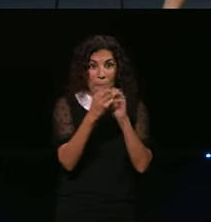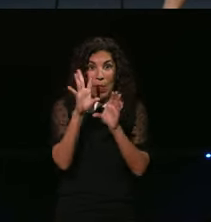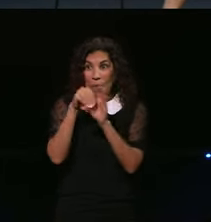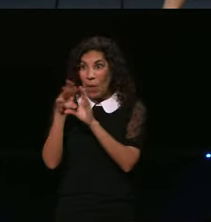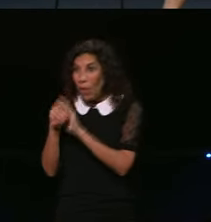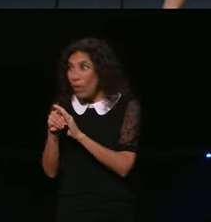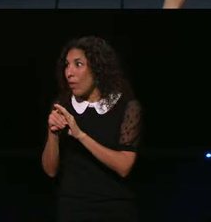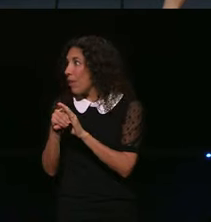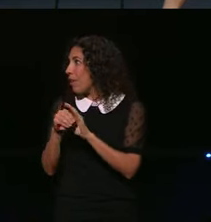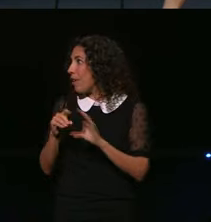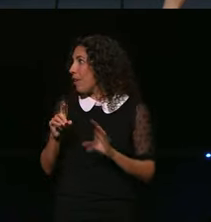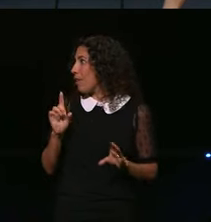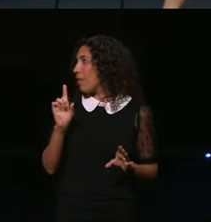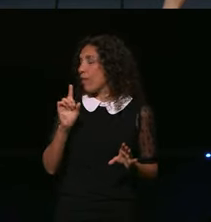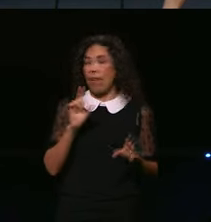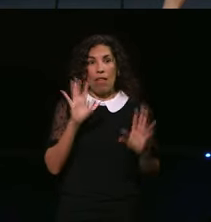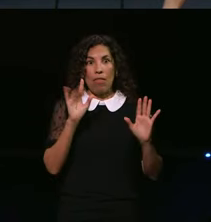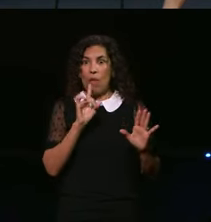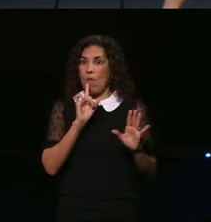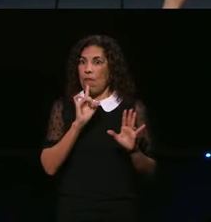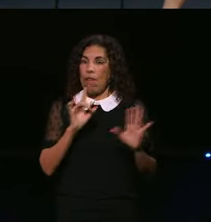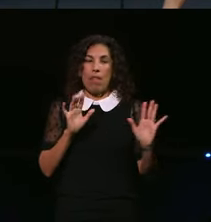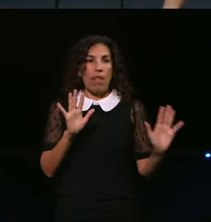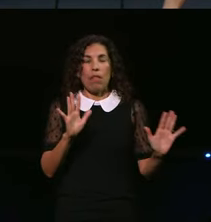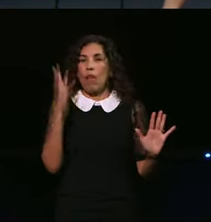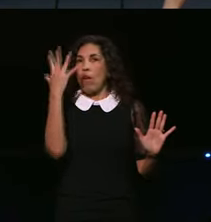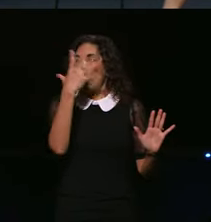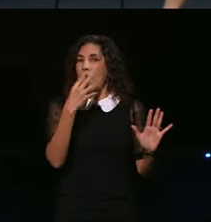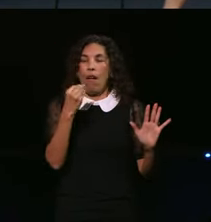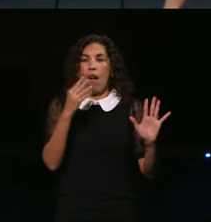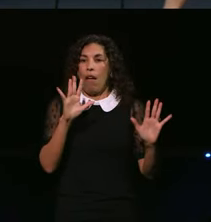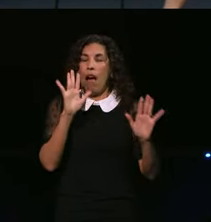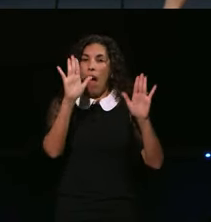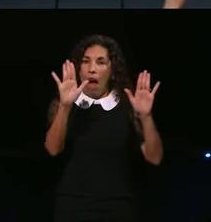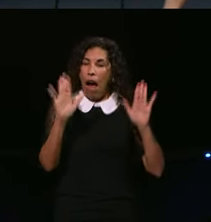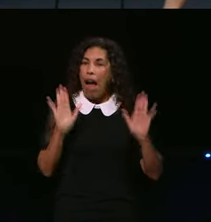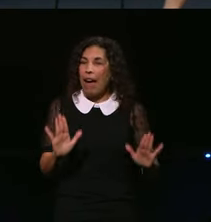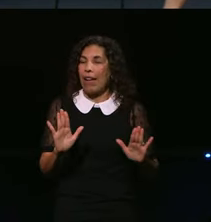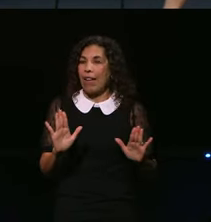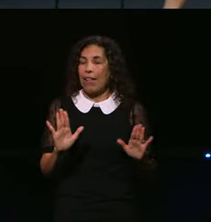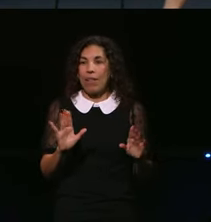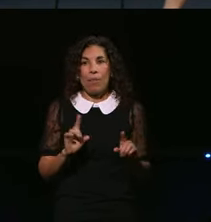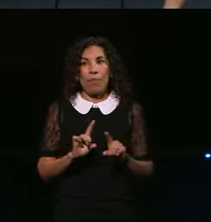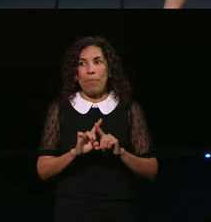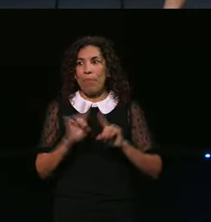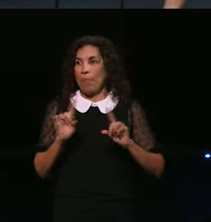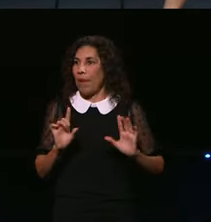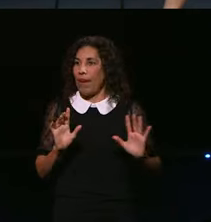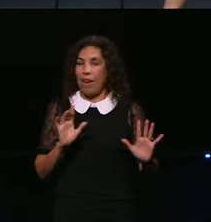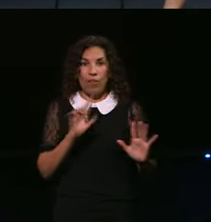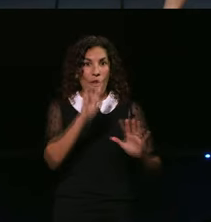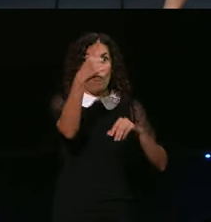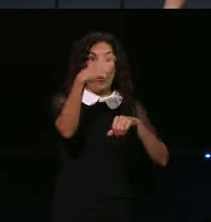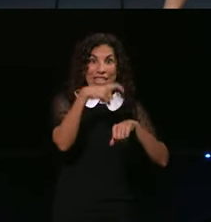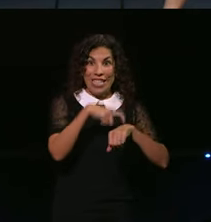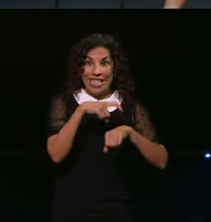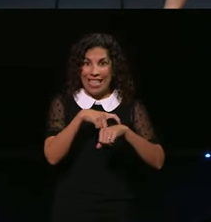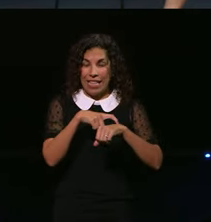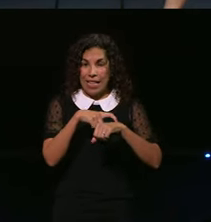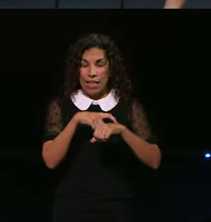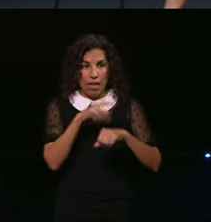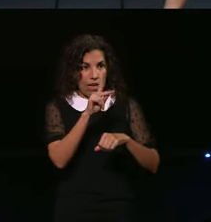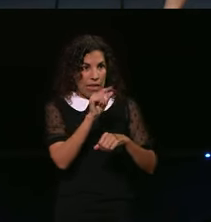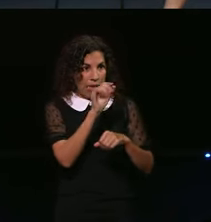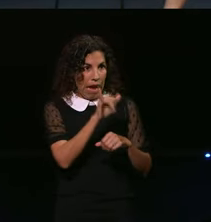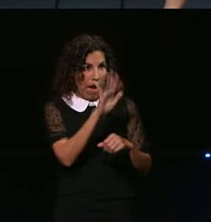show? Yeah, you know, Sean was an amazing makeup artist. It's like, you know, she's great. But the first time I saw